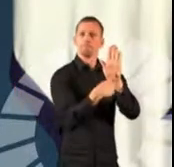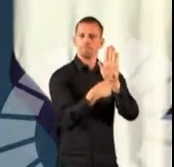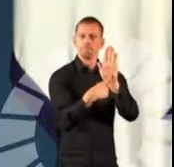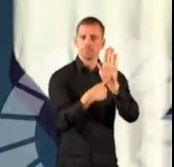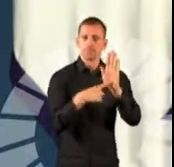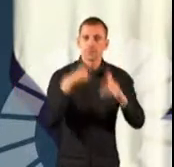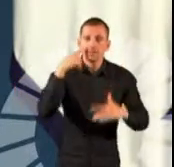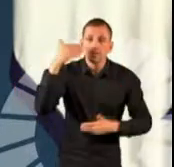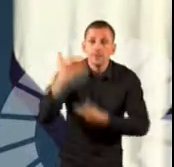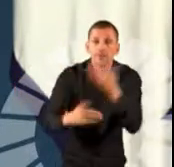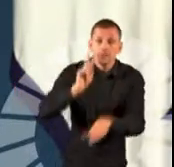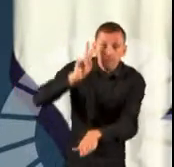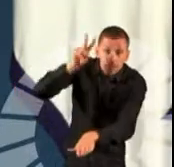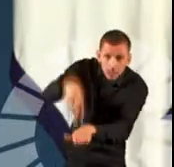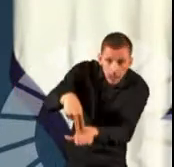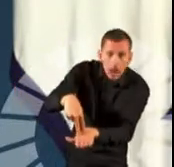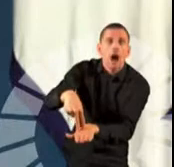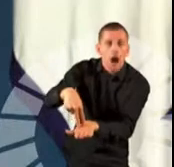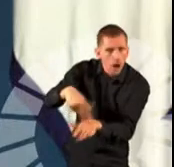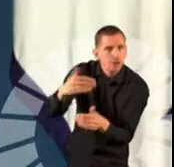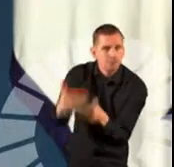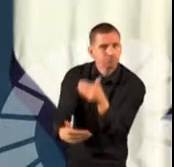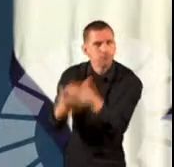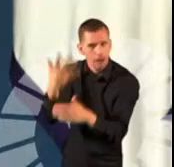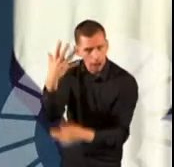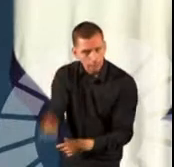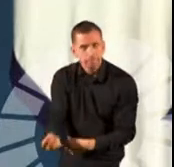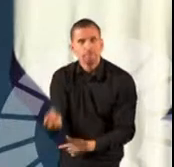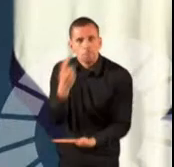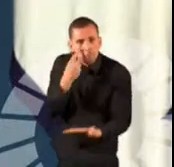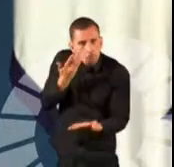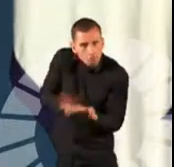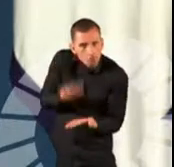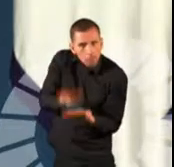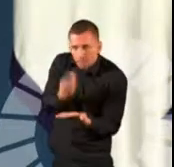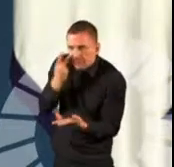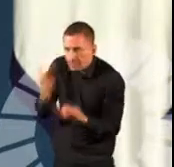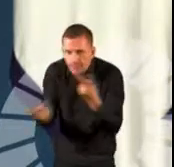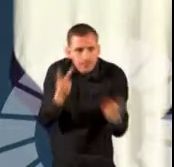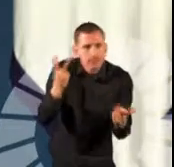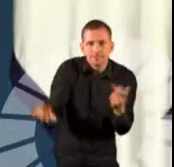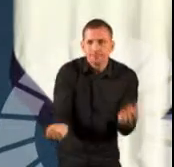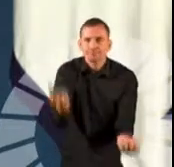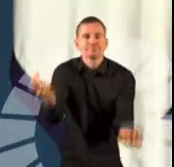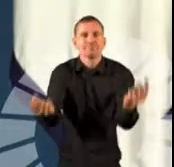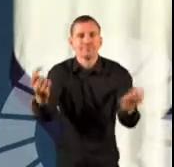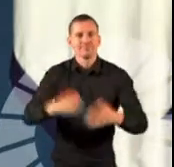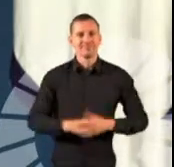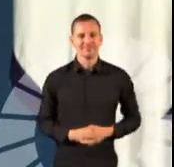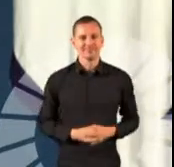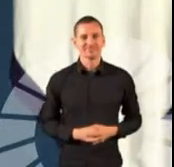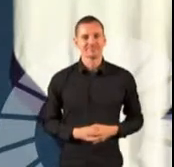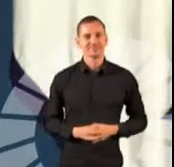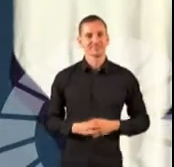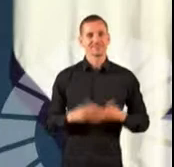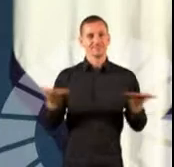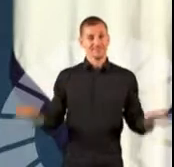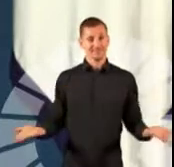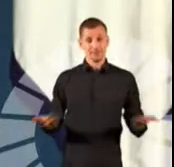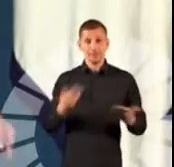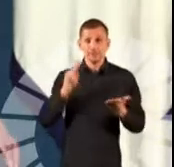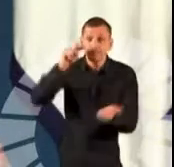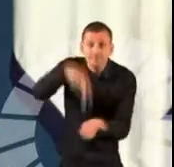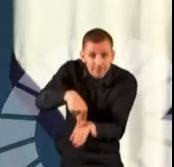that improve the lives of women in the United States and women around the world. So in